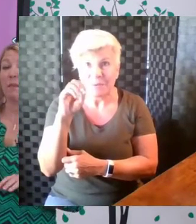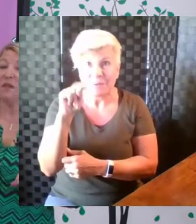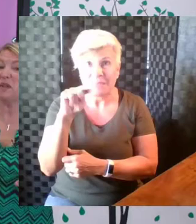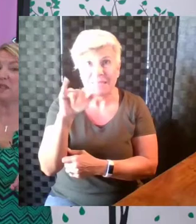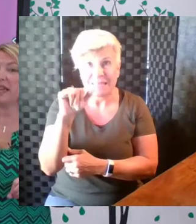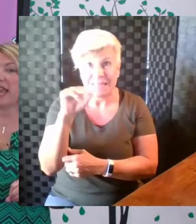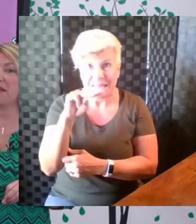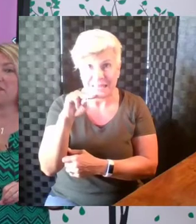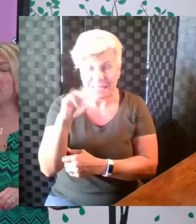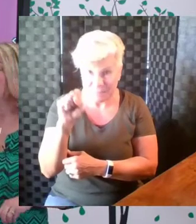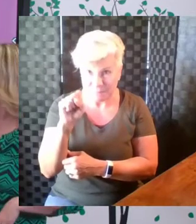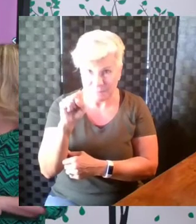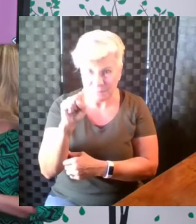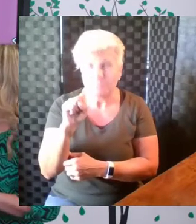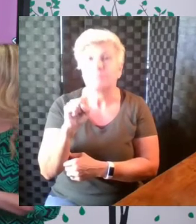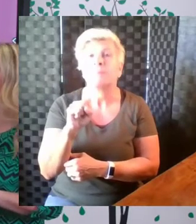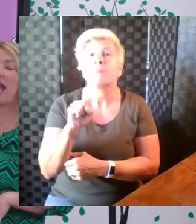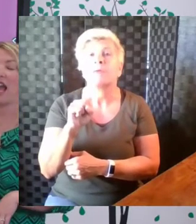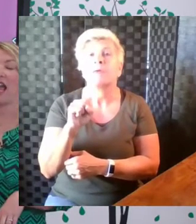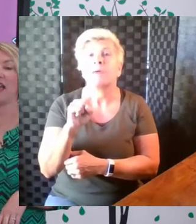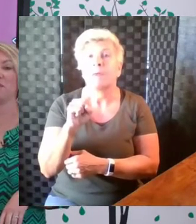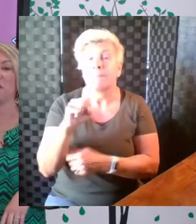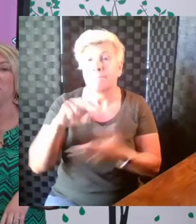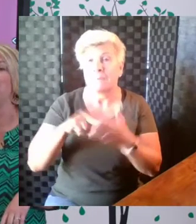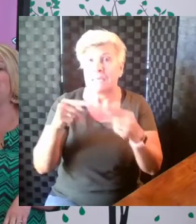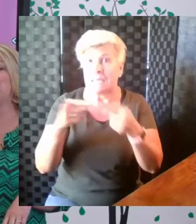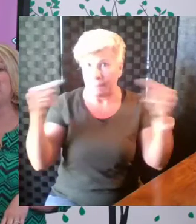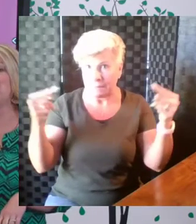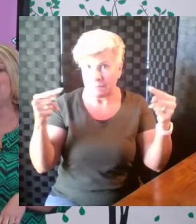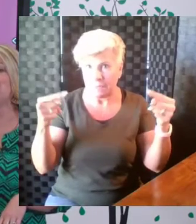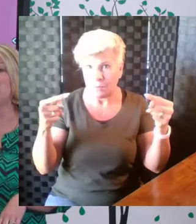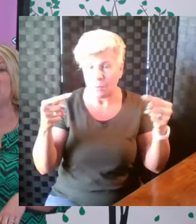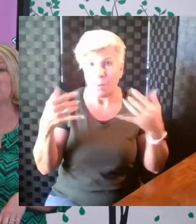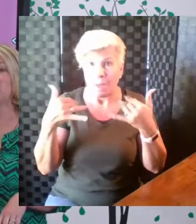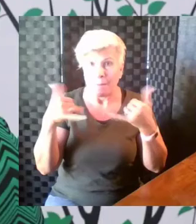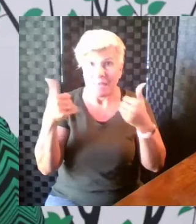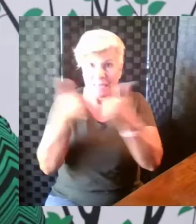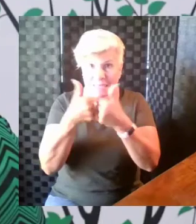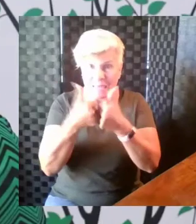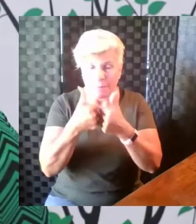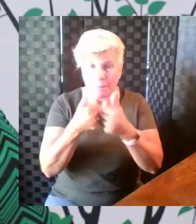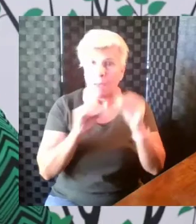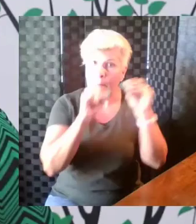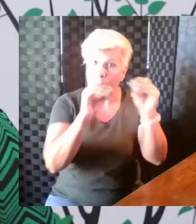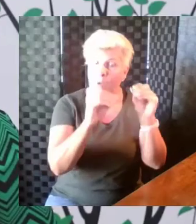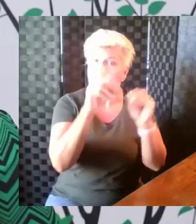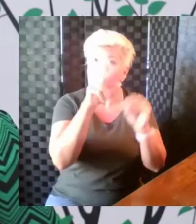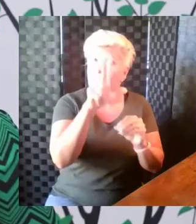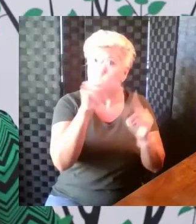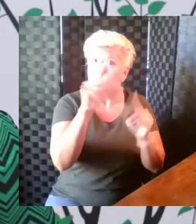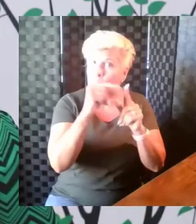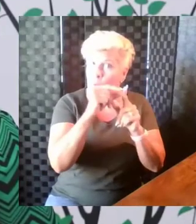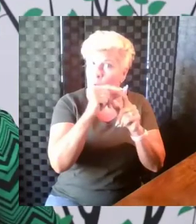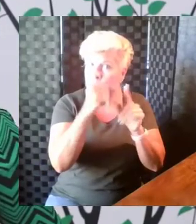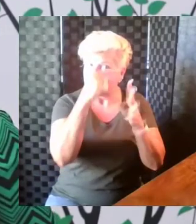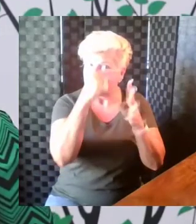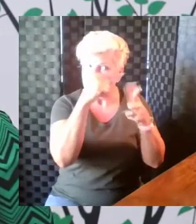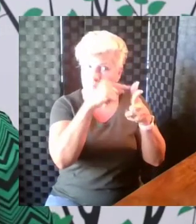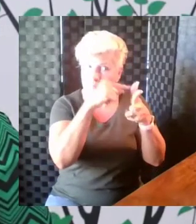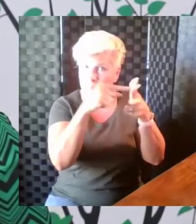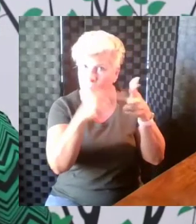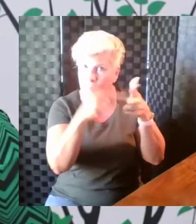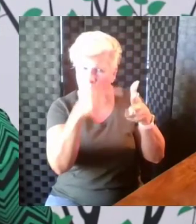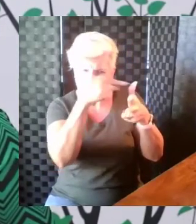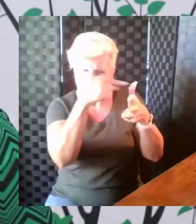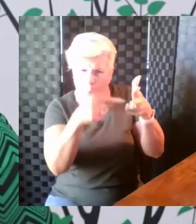we're going to do a little game, and I am going to put up 3 words on the screen. You then are going to decide which